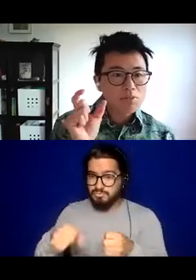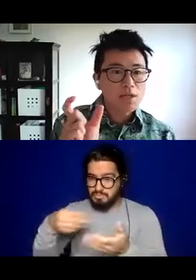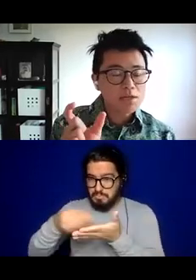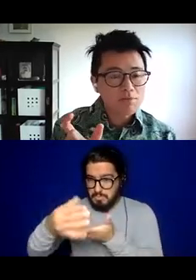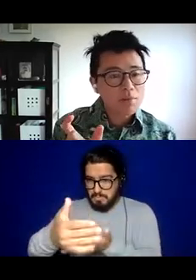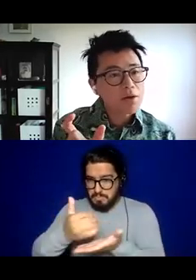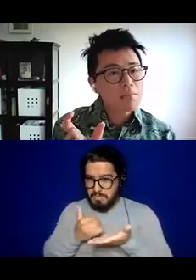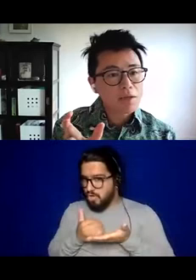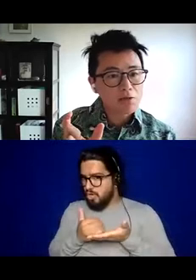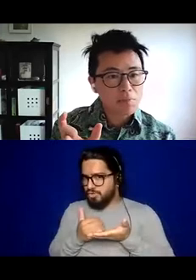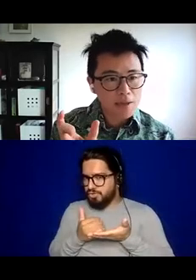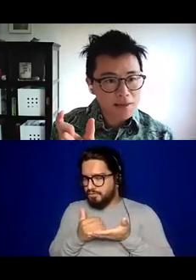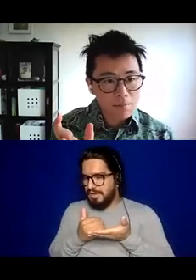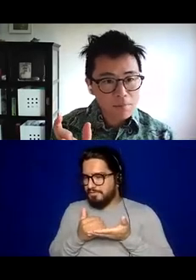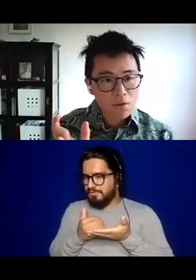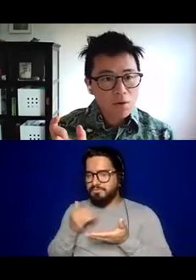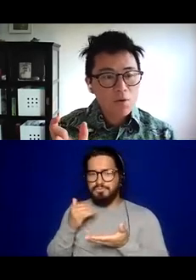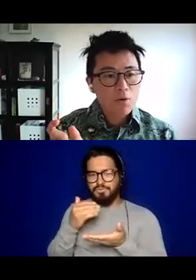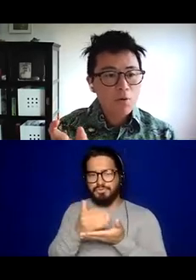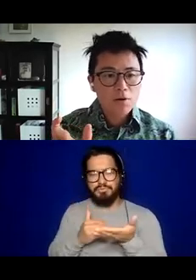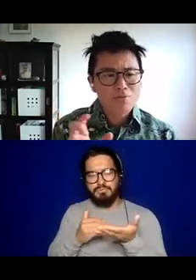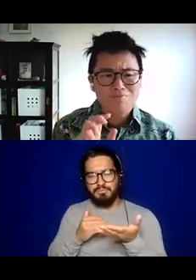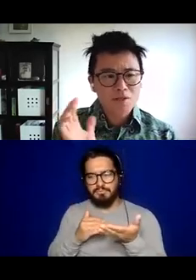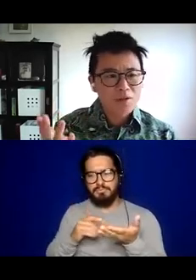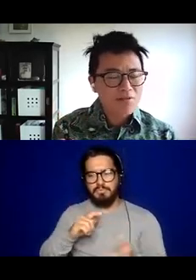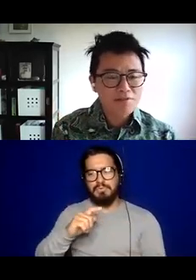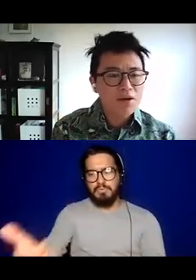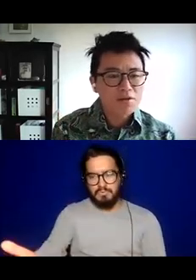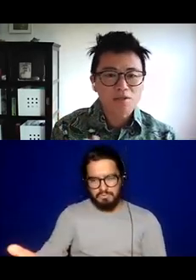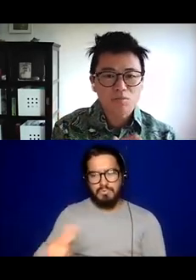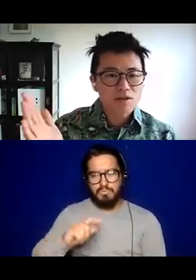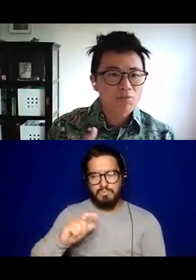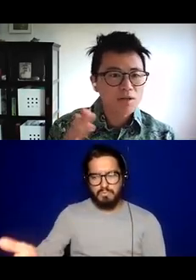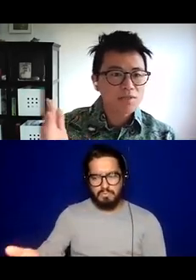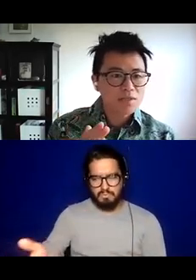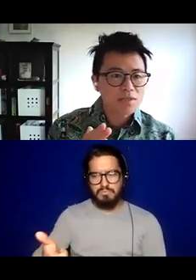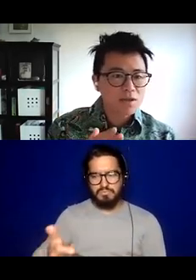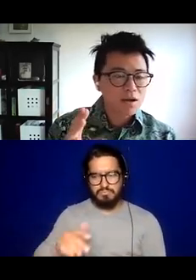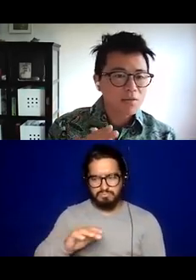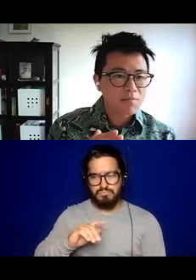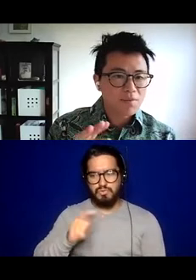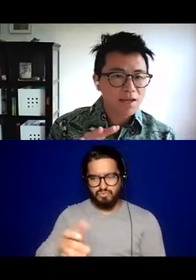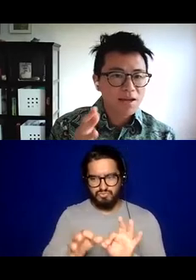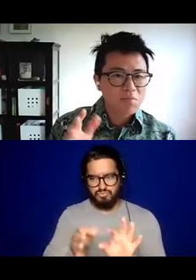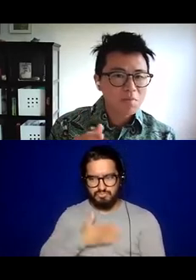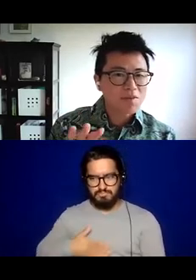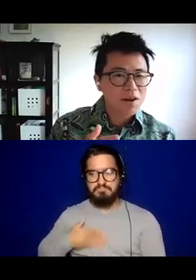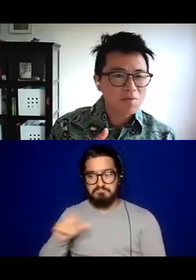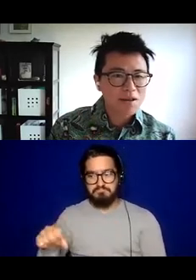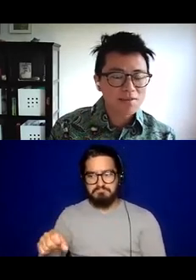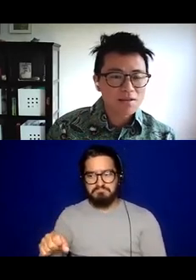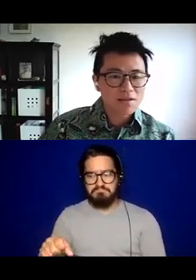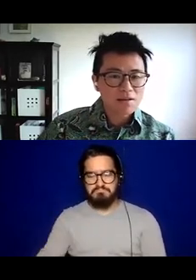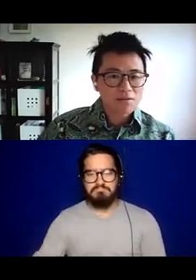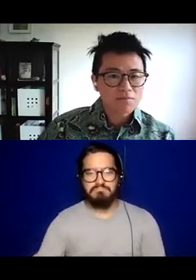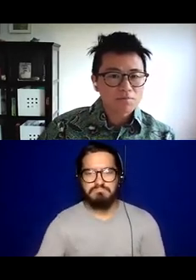some percentage of the amount of money you paid them, or $25, whichever one is, I can't remember, the greater